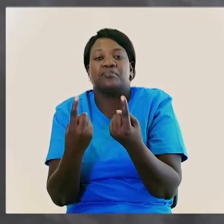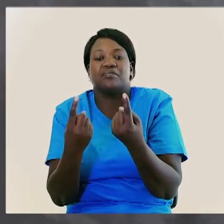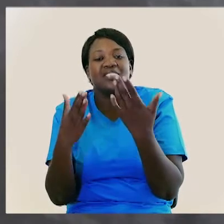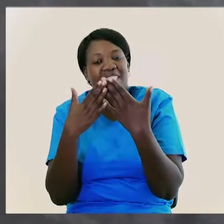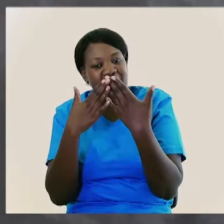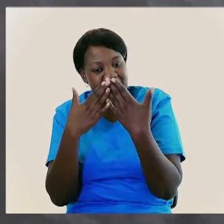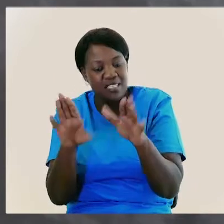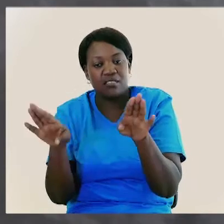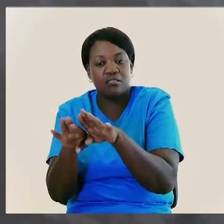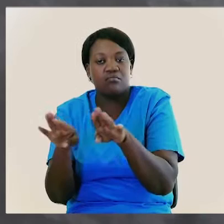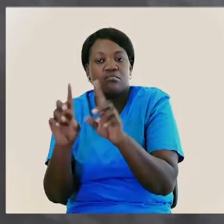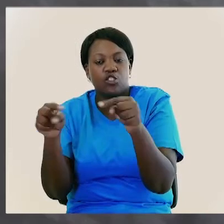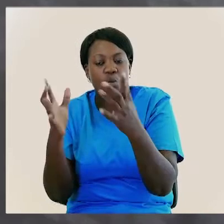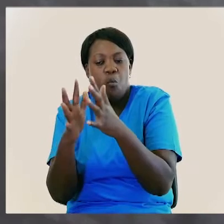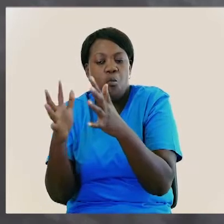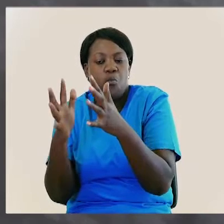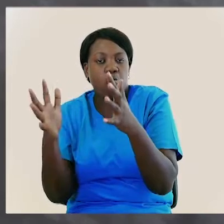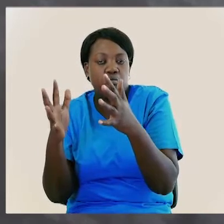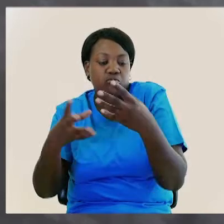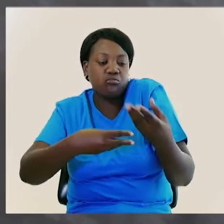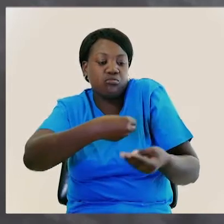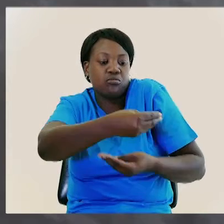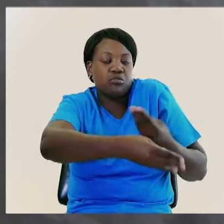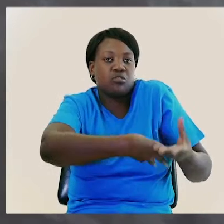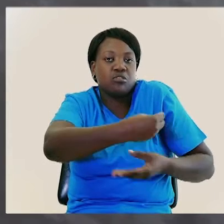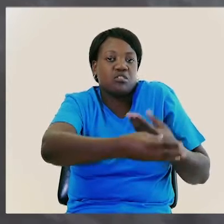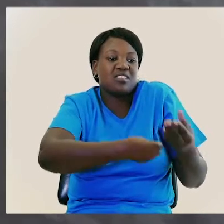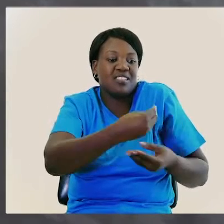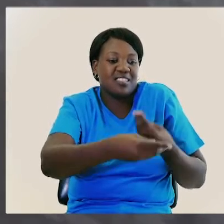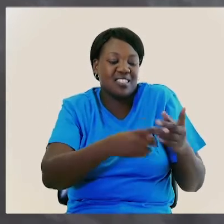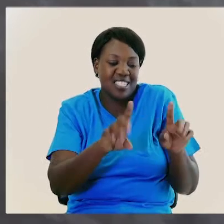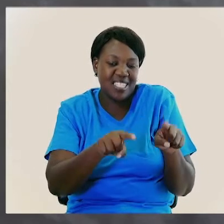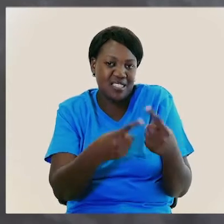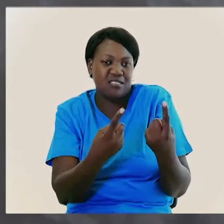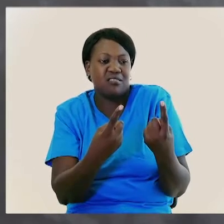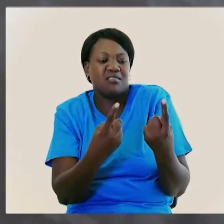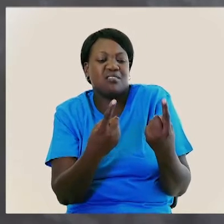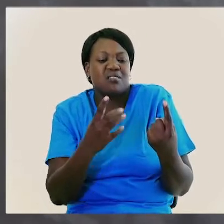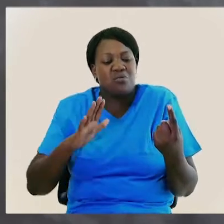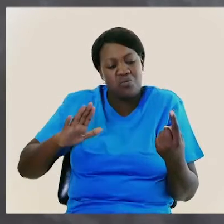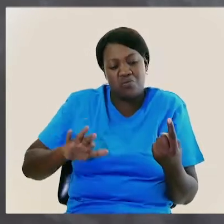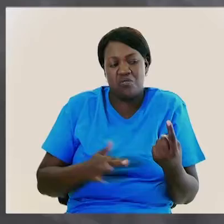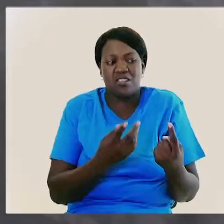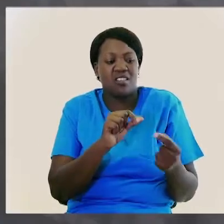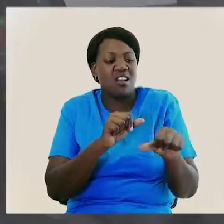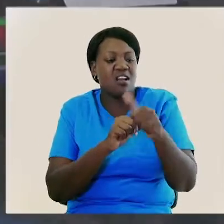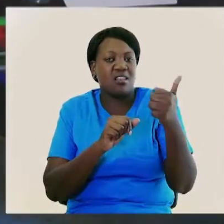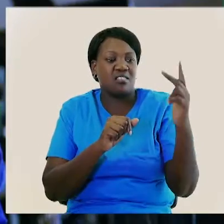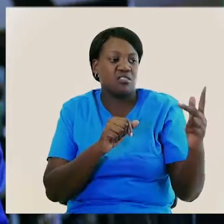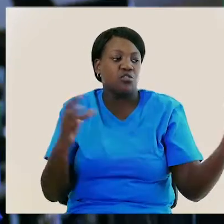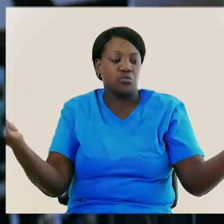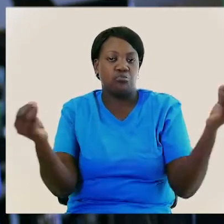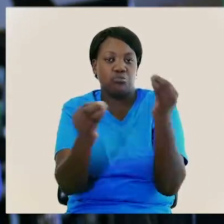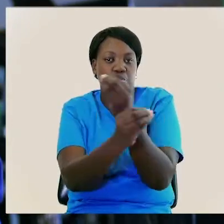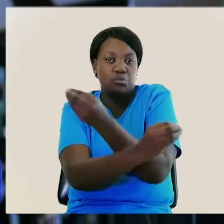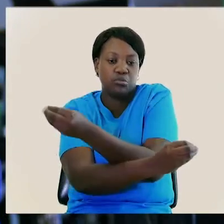start to produce more so that we can exchange our goods for the things we want, which other people have to produce.